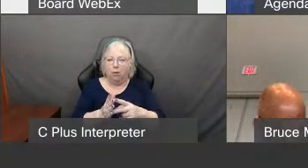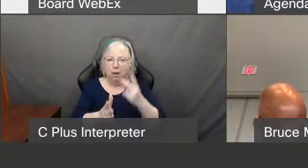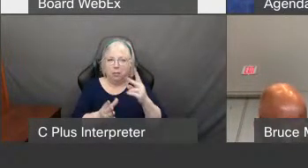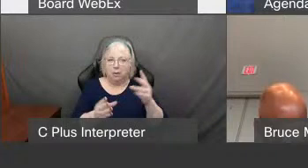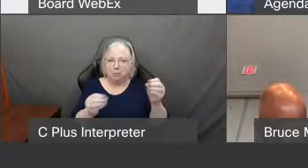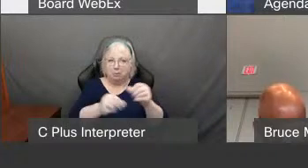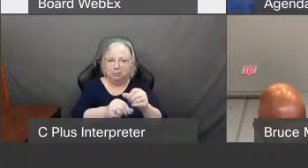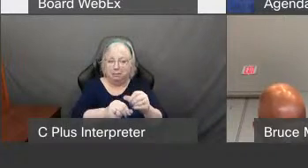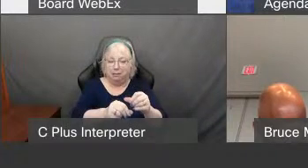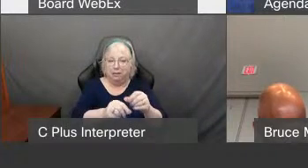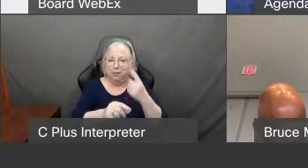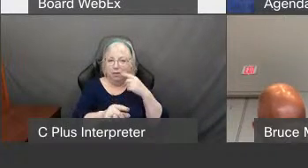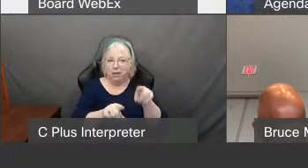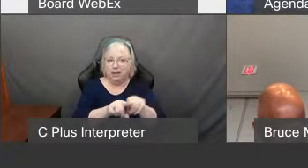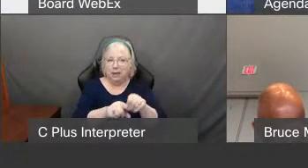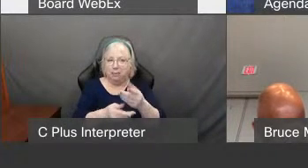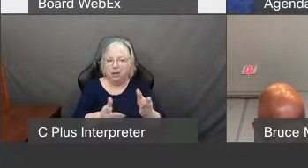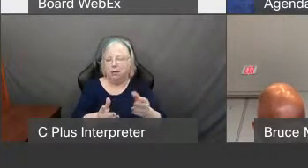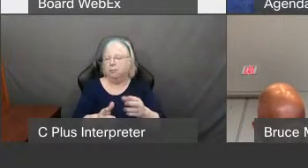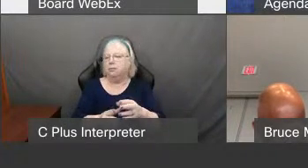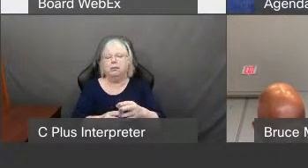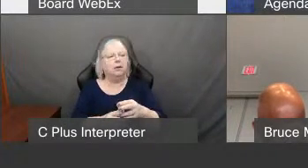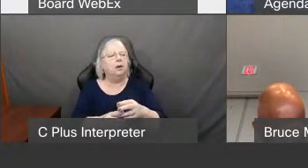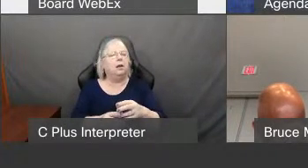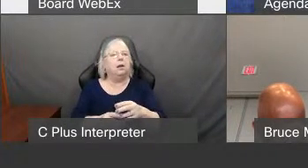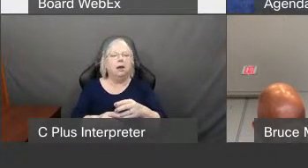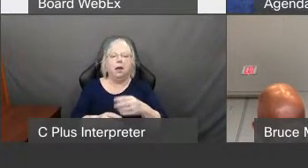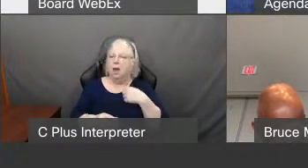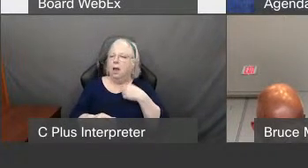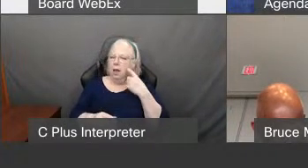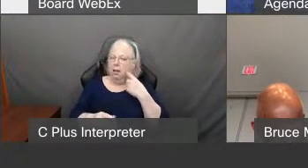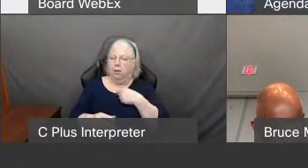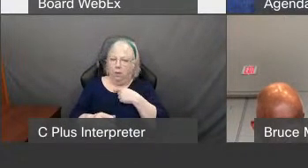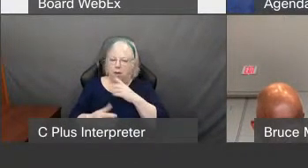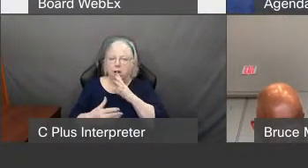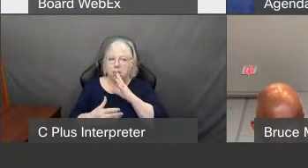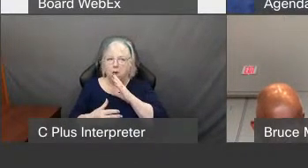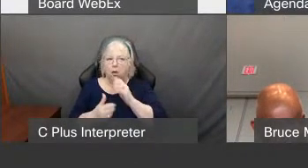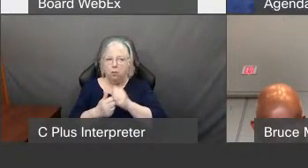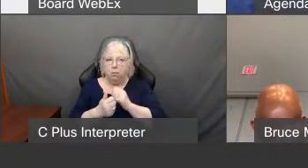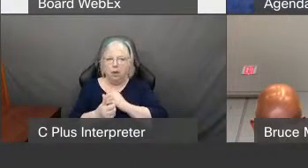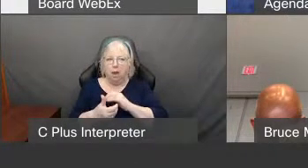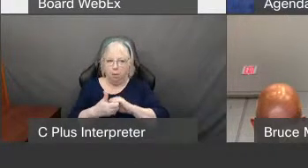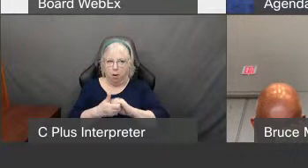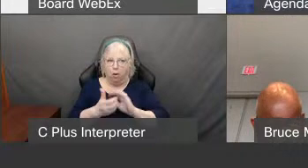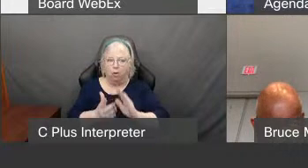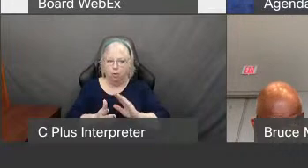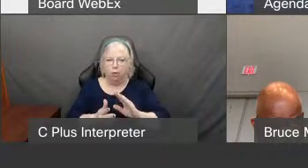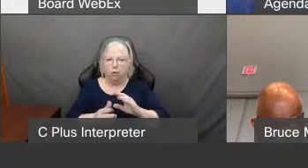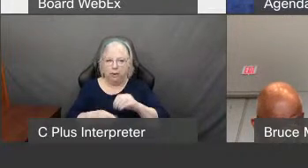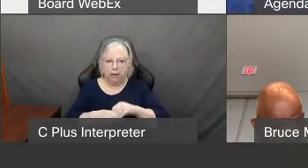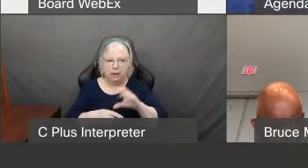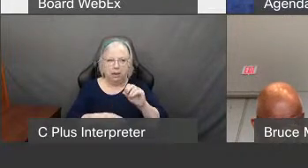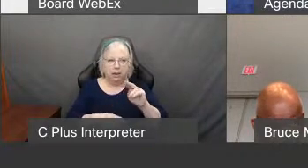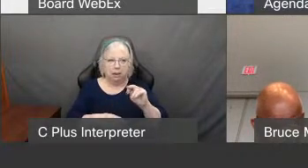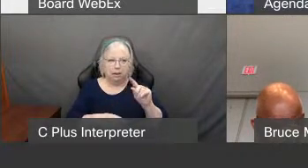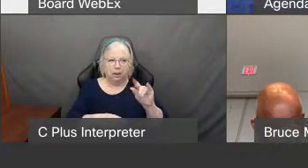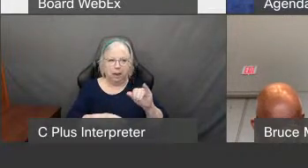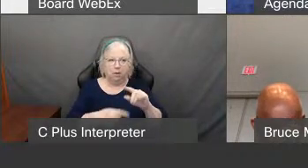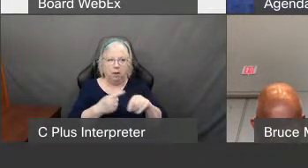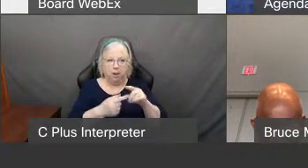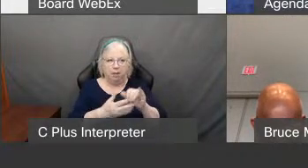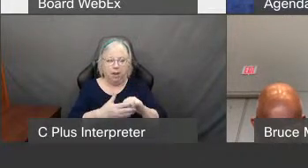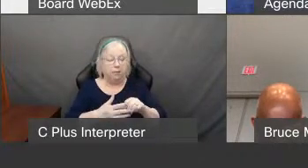regard? I think we can definitely talk to our partners in the county about that. And